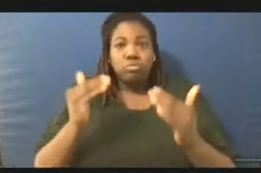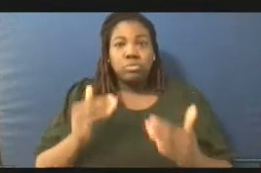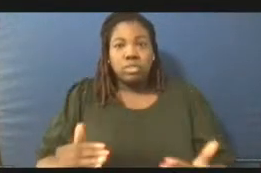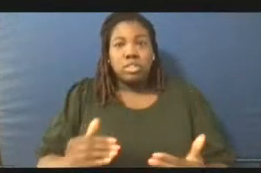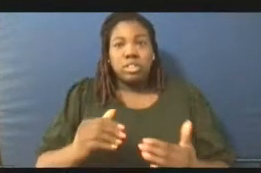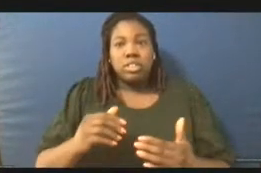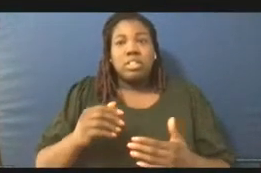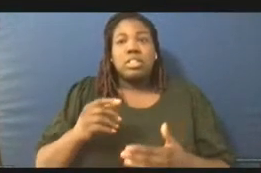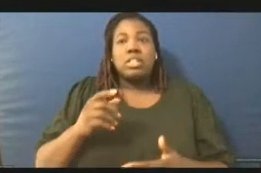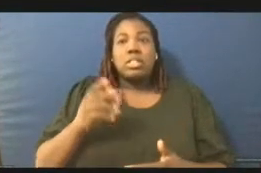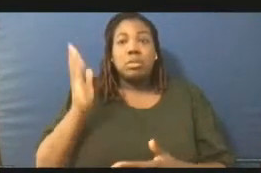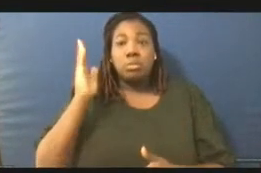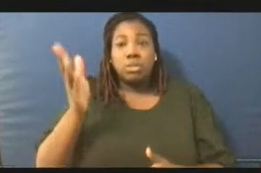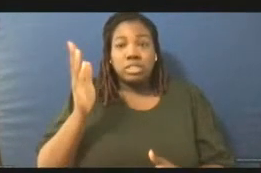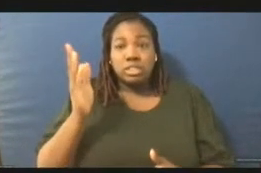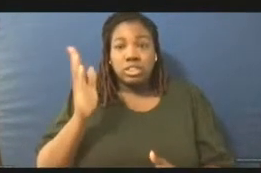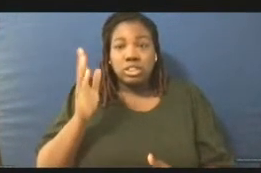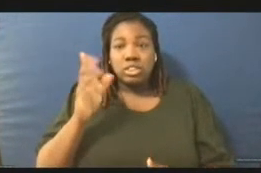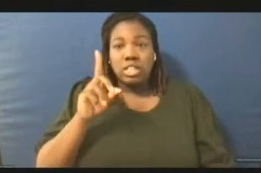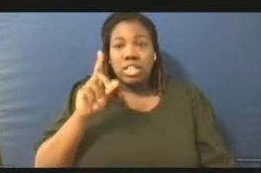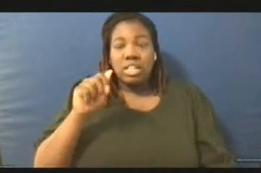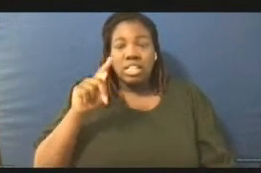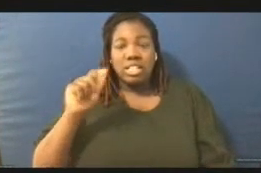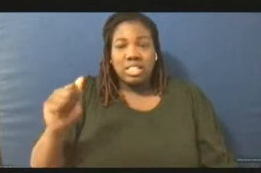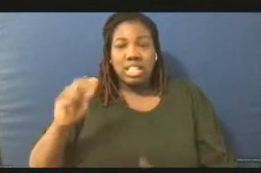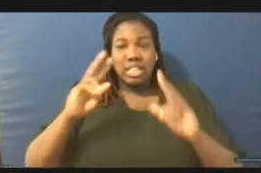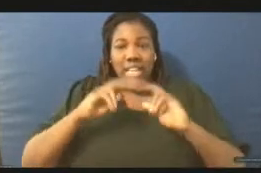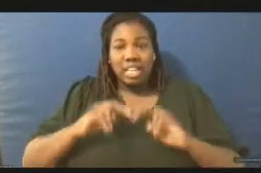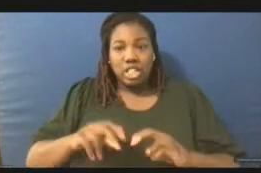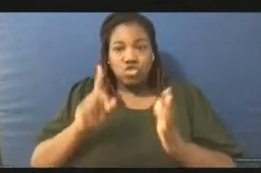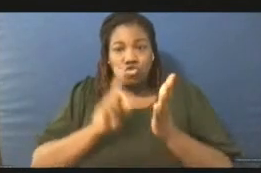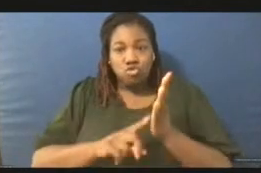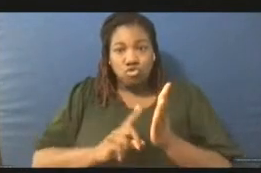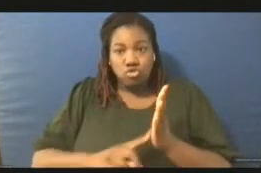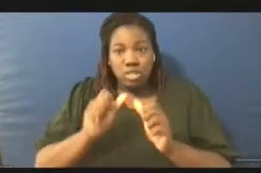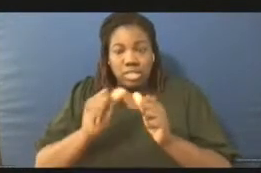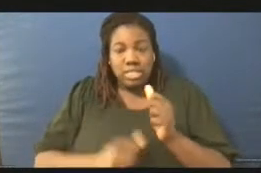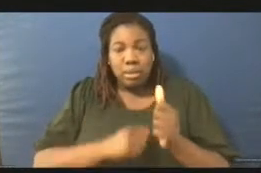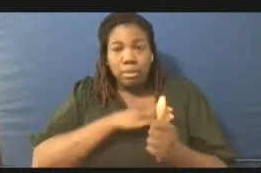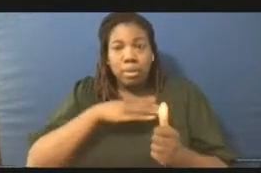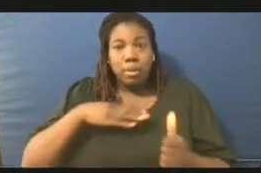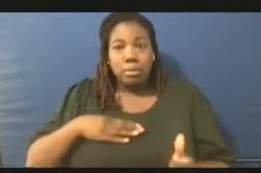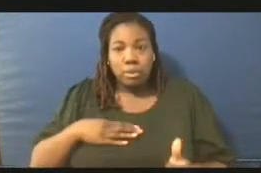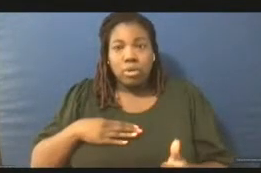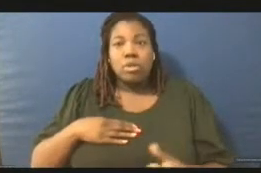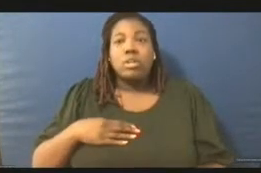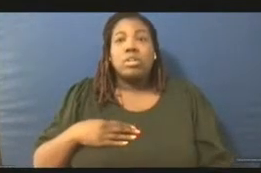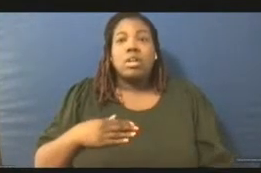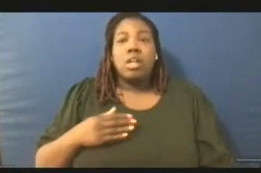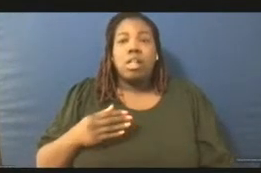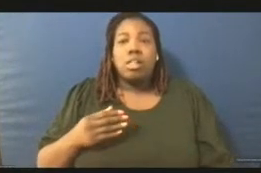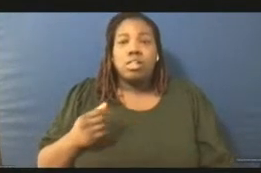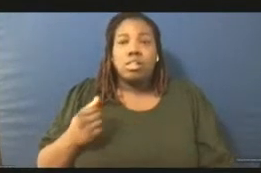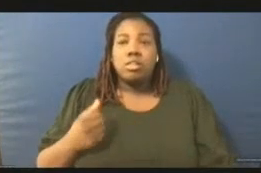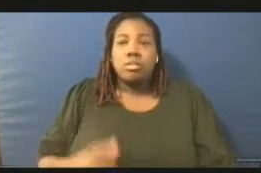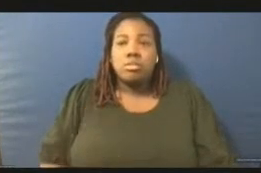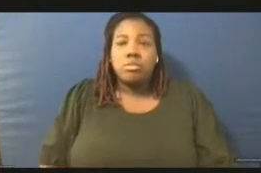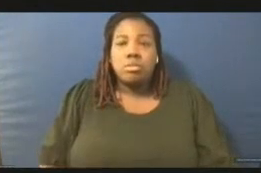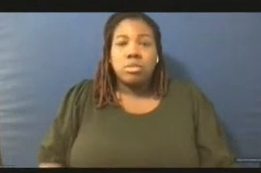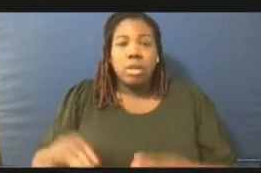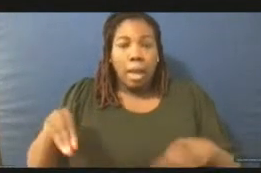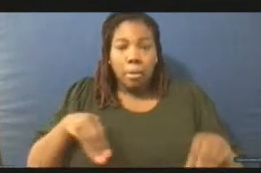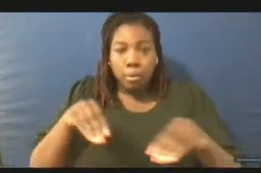brought up by Data Analytics and Research Subcommittee. Please, I will entertain a motion at this time. So